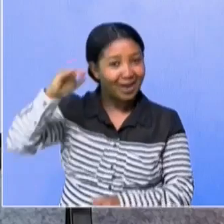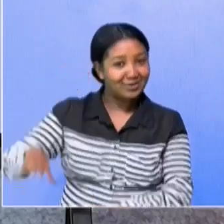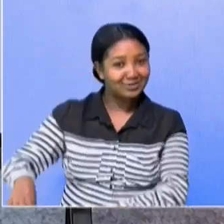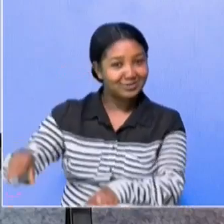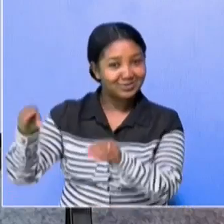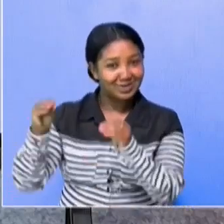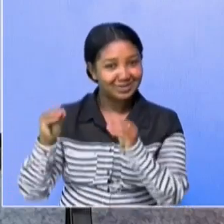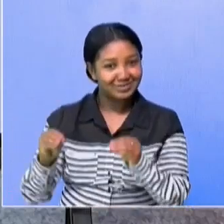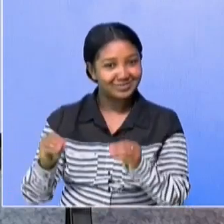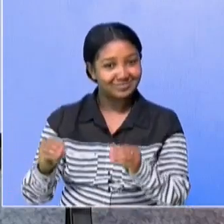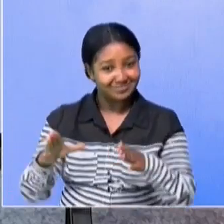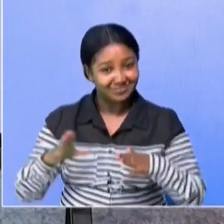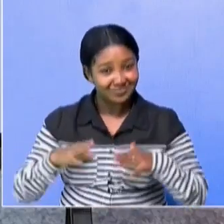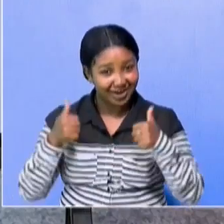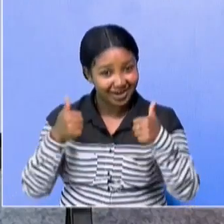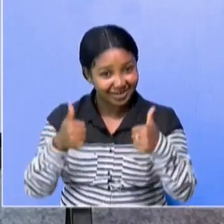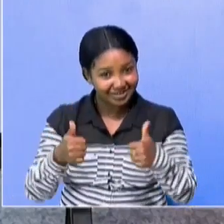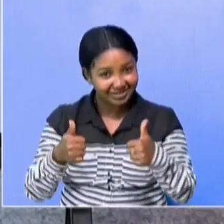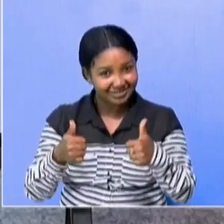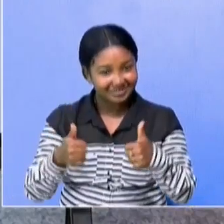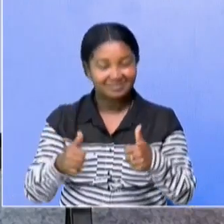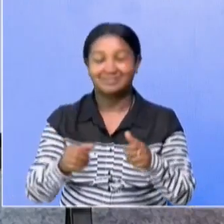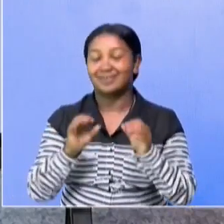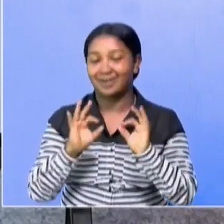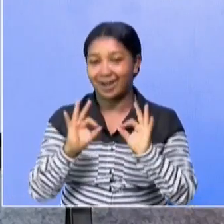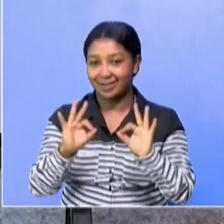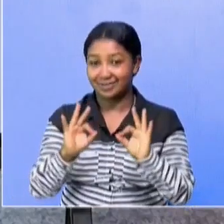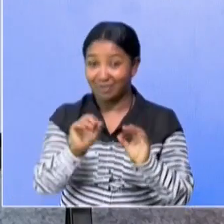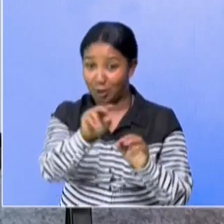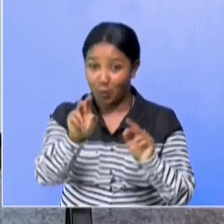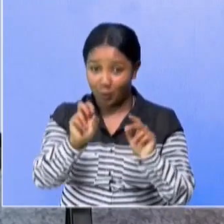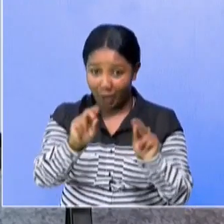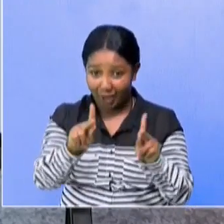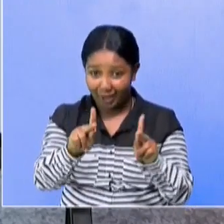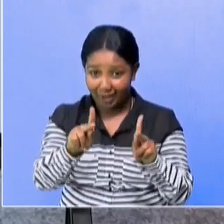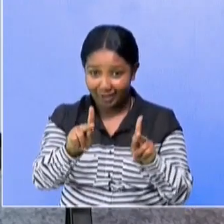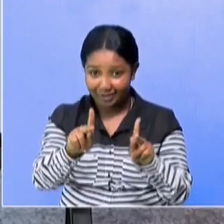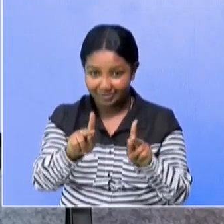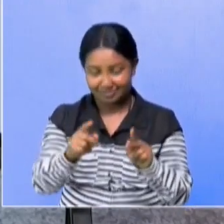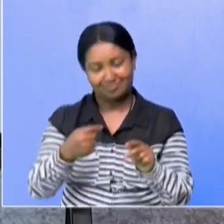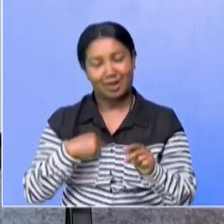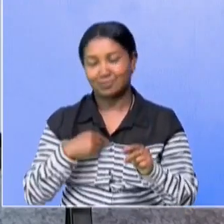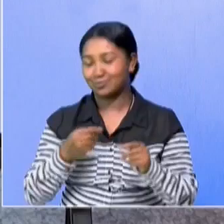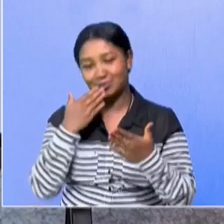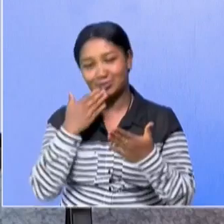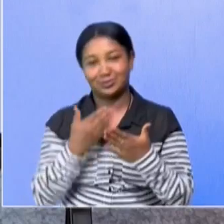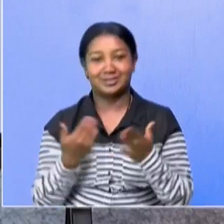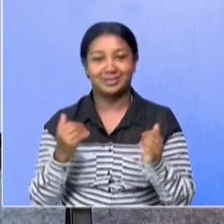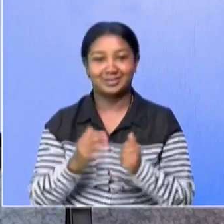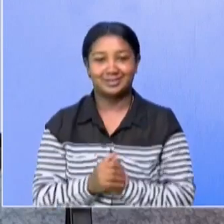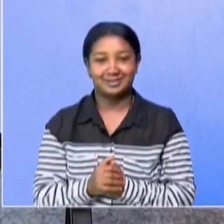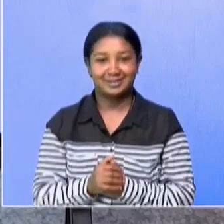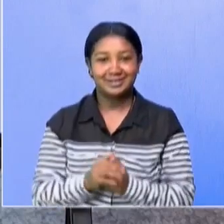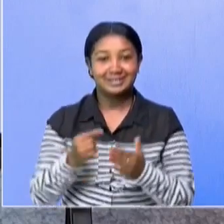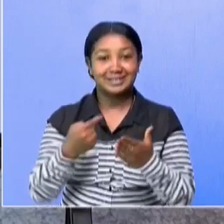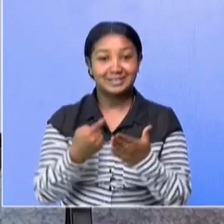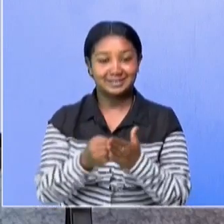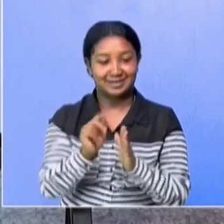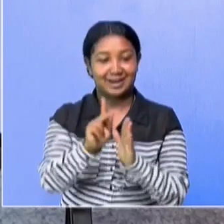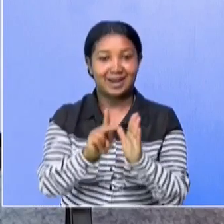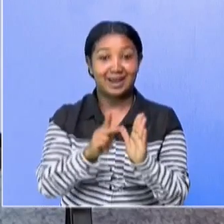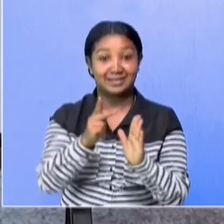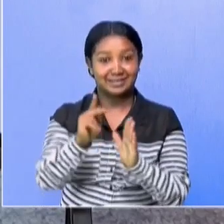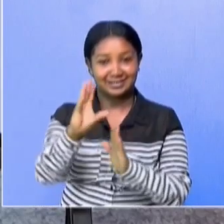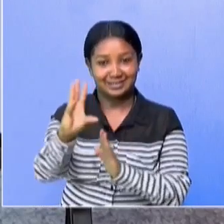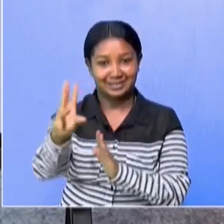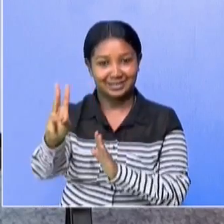Friends, how are you doing? That's great. Are you okay? I'm good. This is lesson